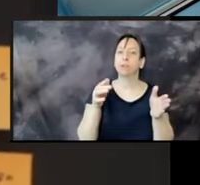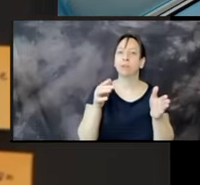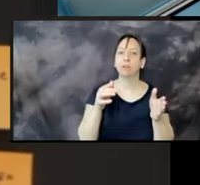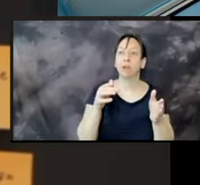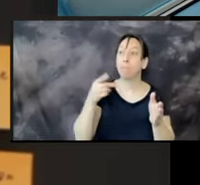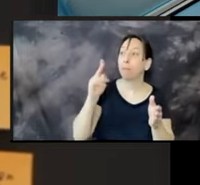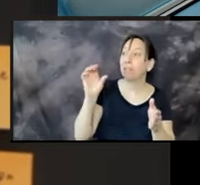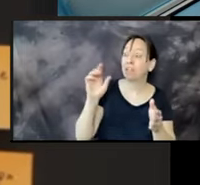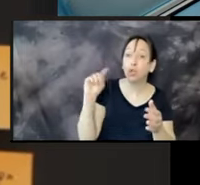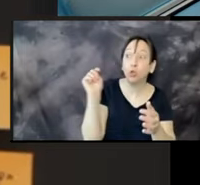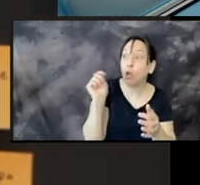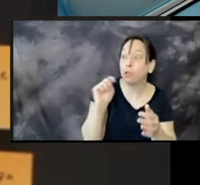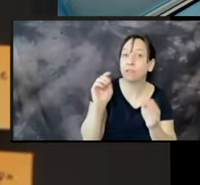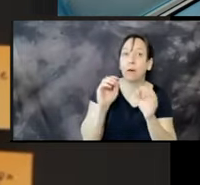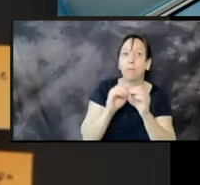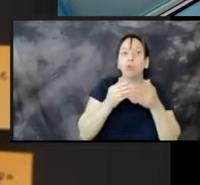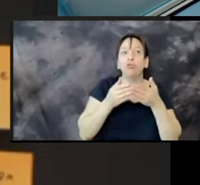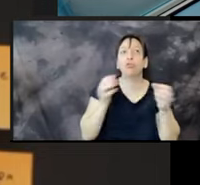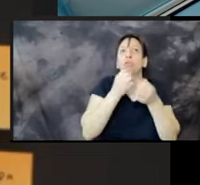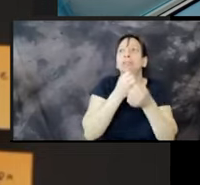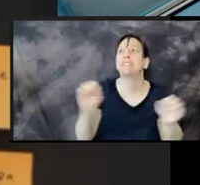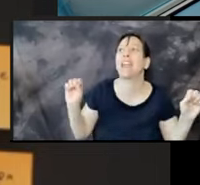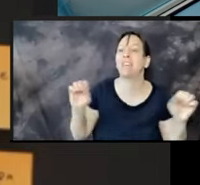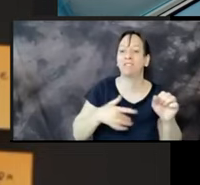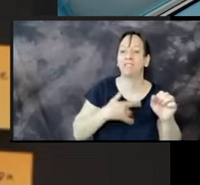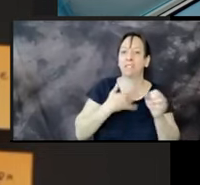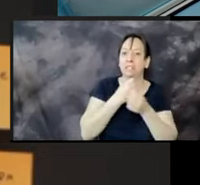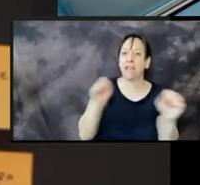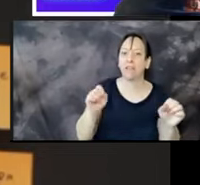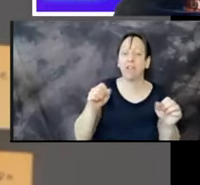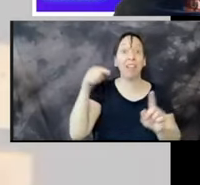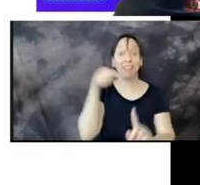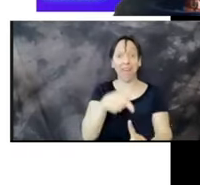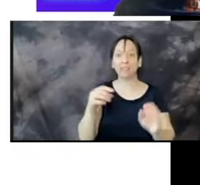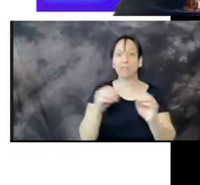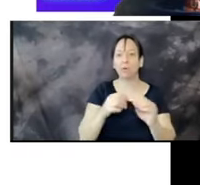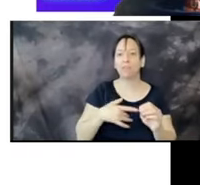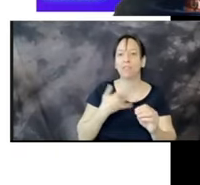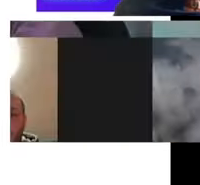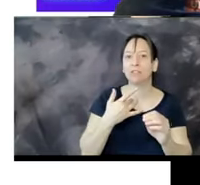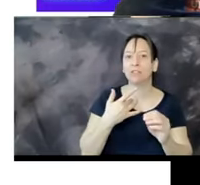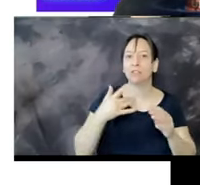works. See, it takes a little bit, but this one allows the right amount of creative freedom.